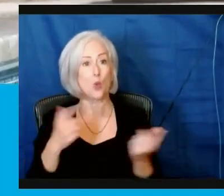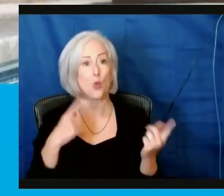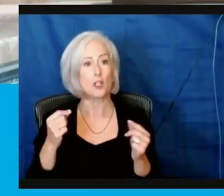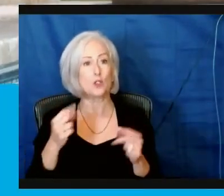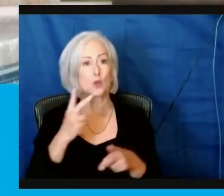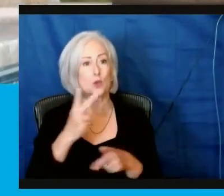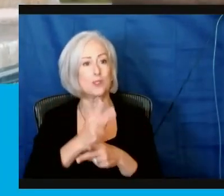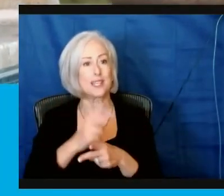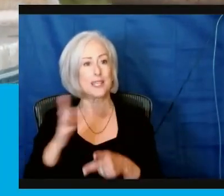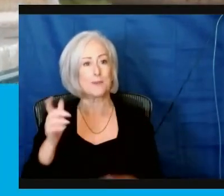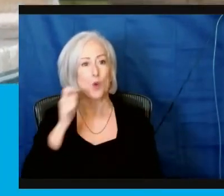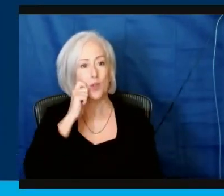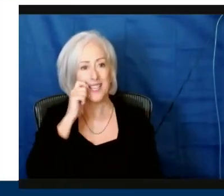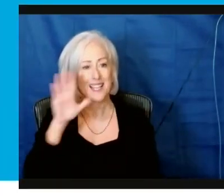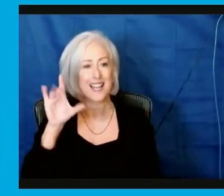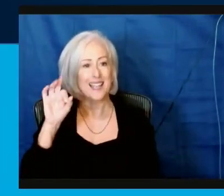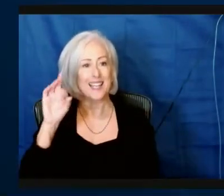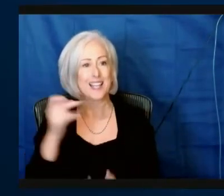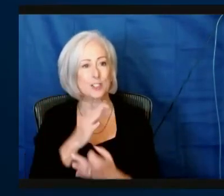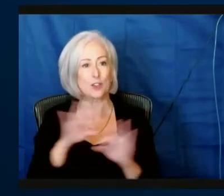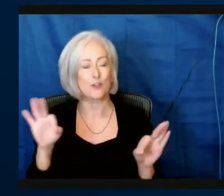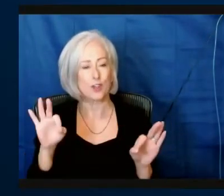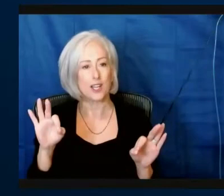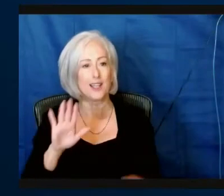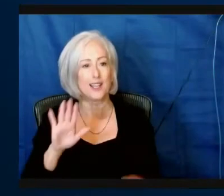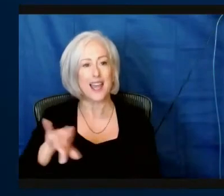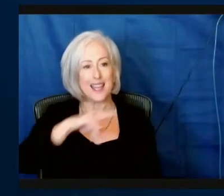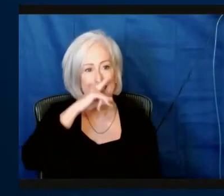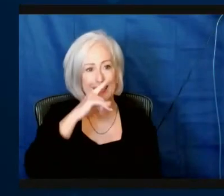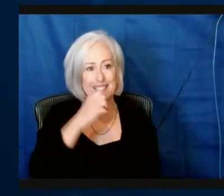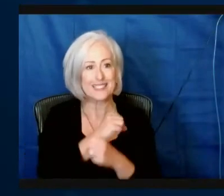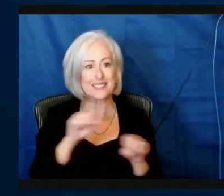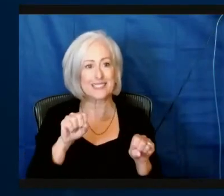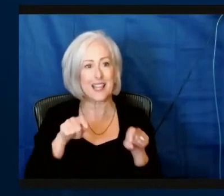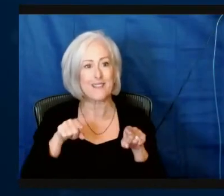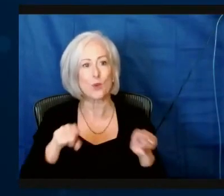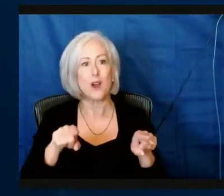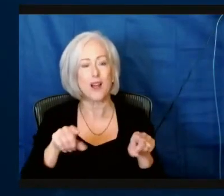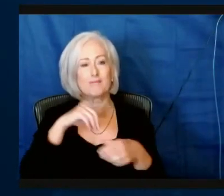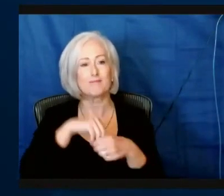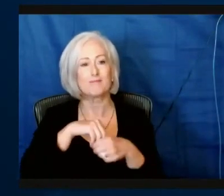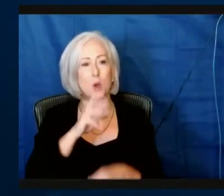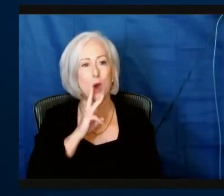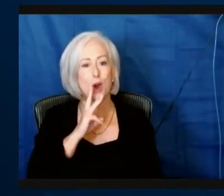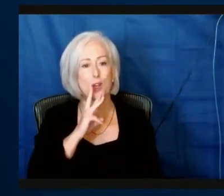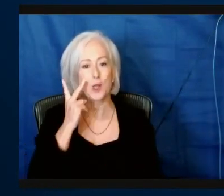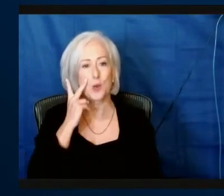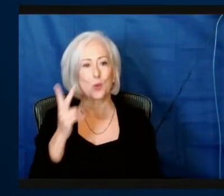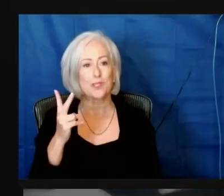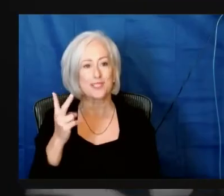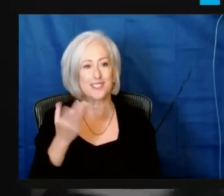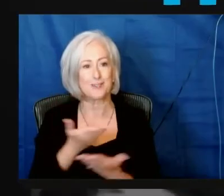and your kids safe in the water. We'll see you Friday at 8 on these social media channels.